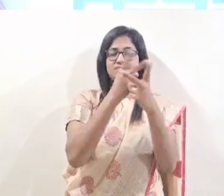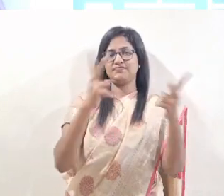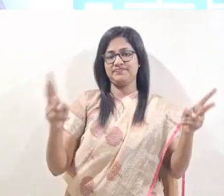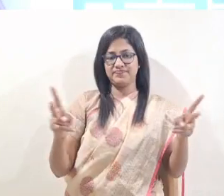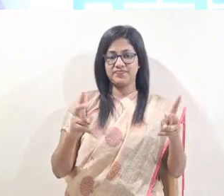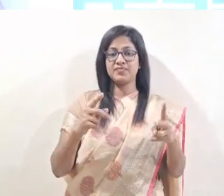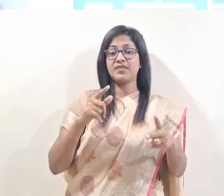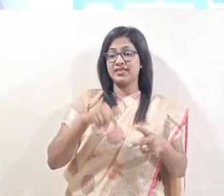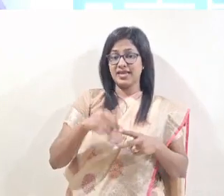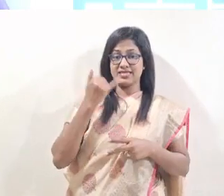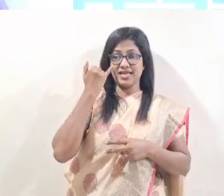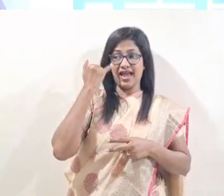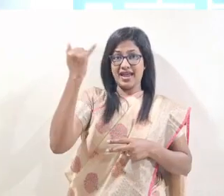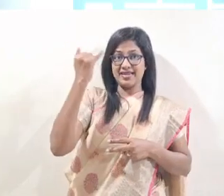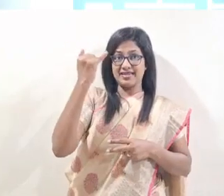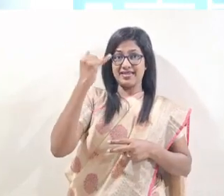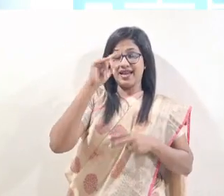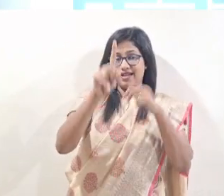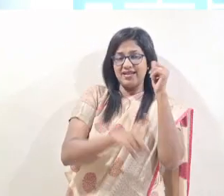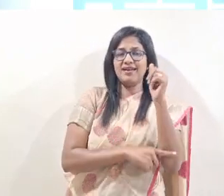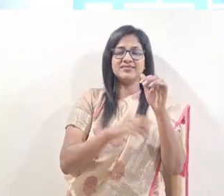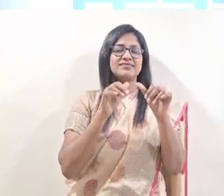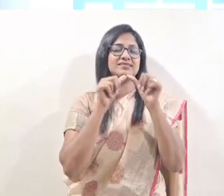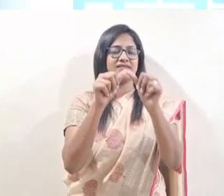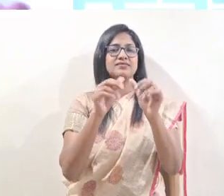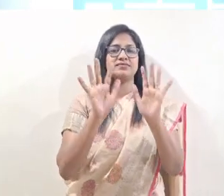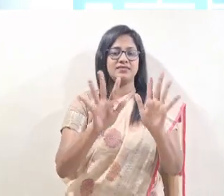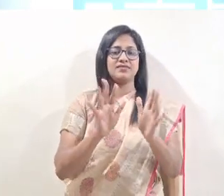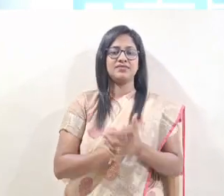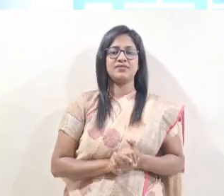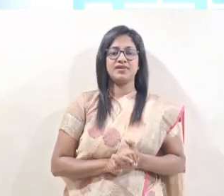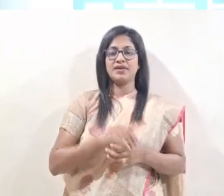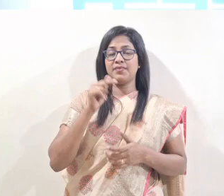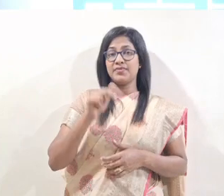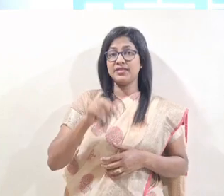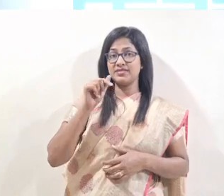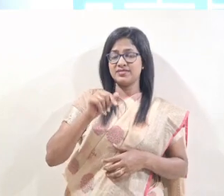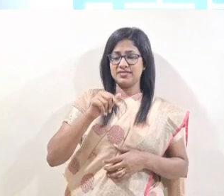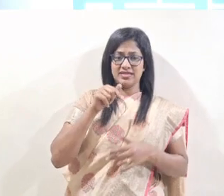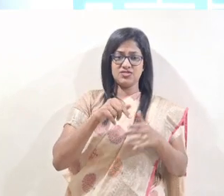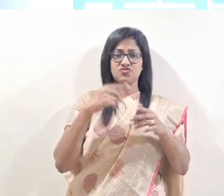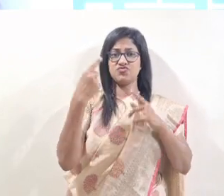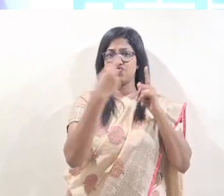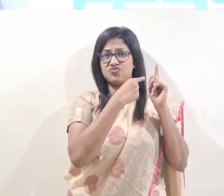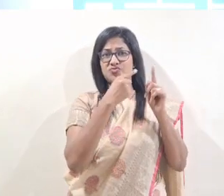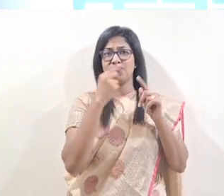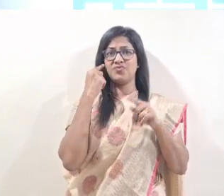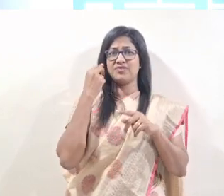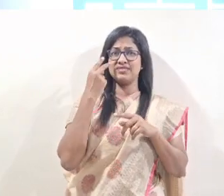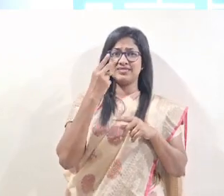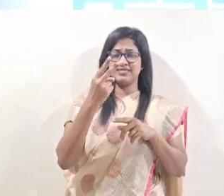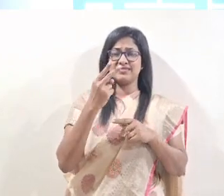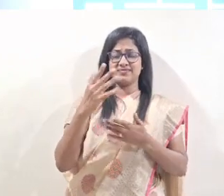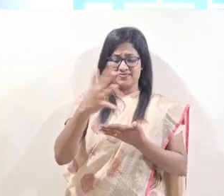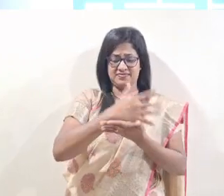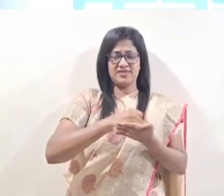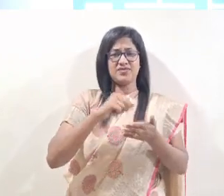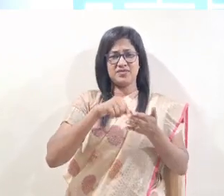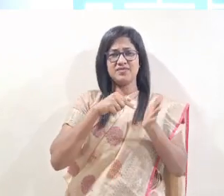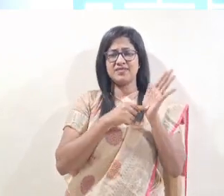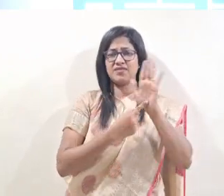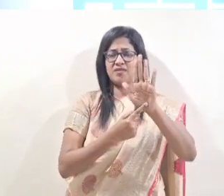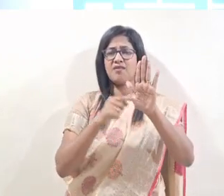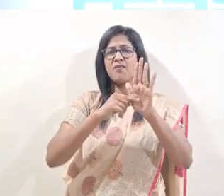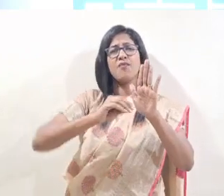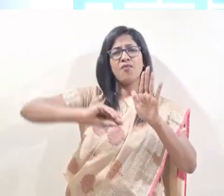And this idea we will come back to as I end. And of course, this probably is old data, but what I'm trying to get